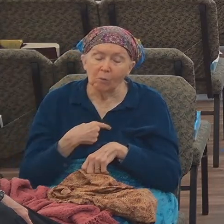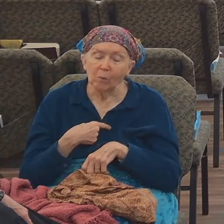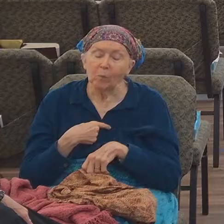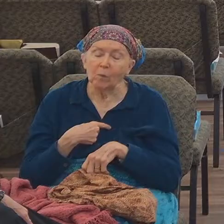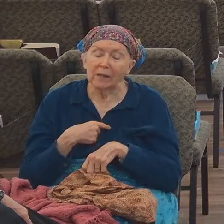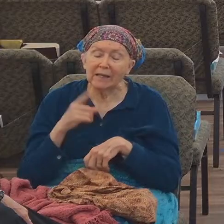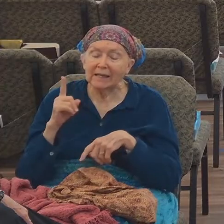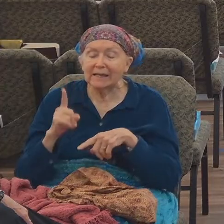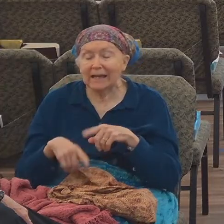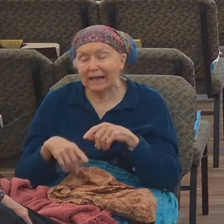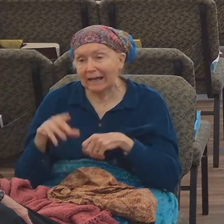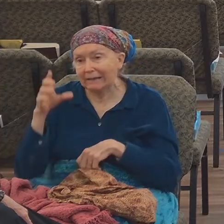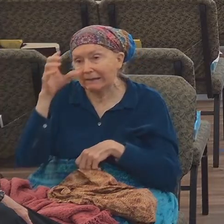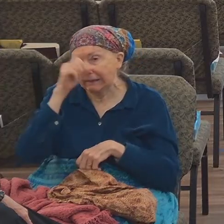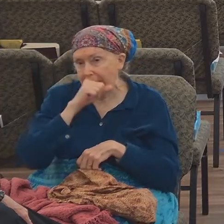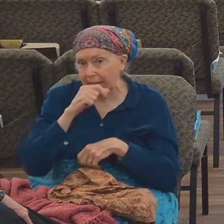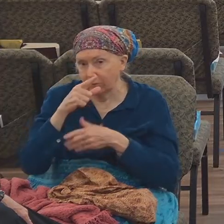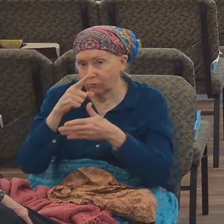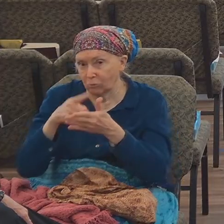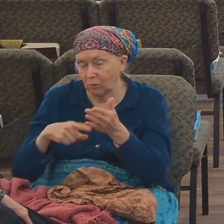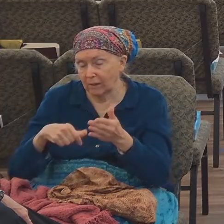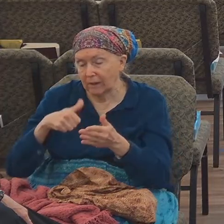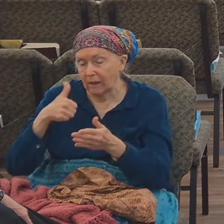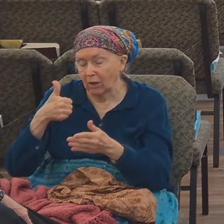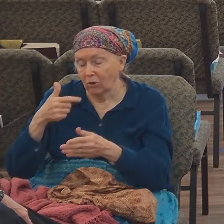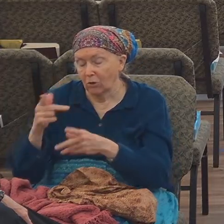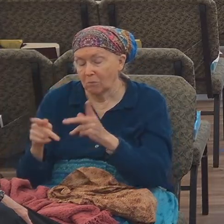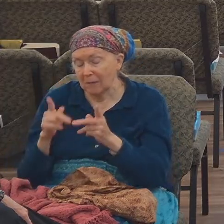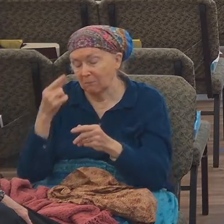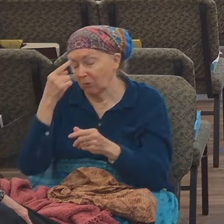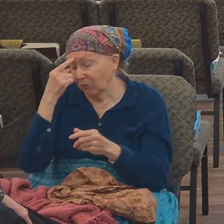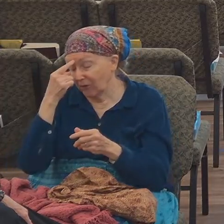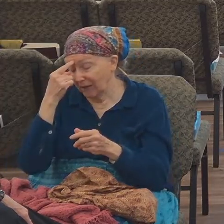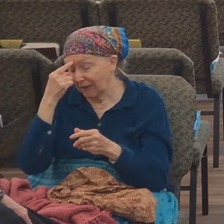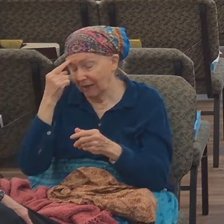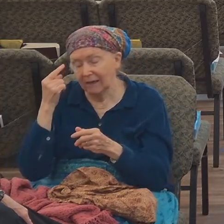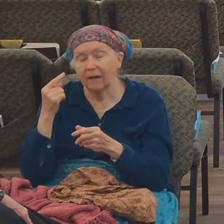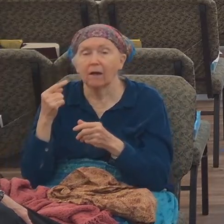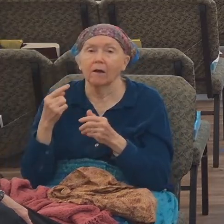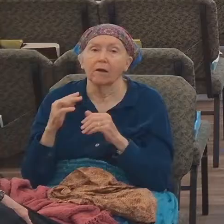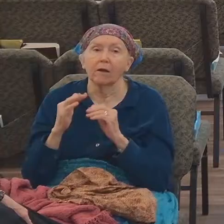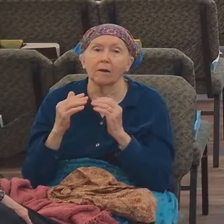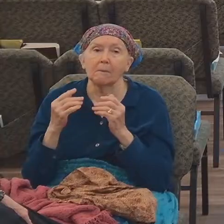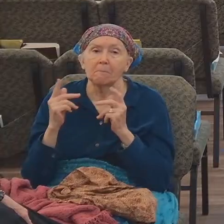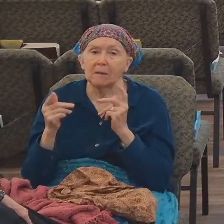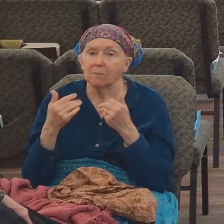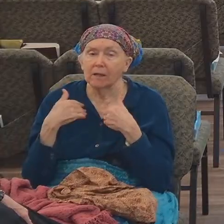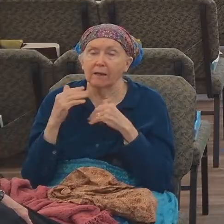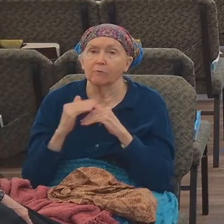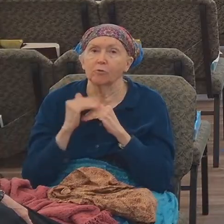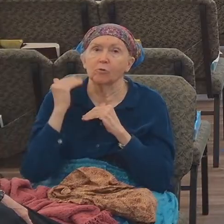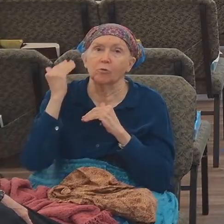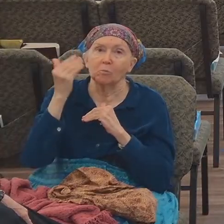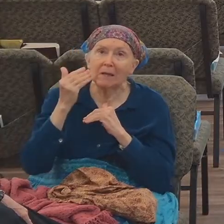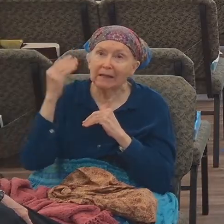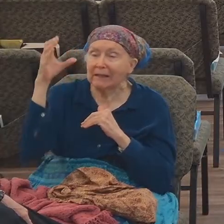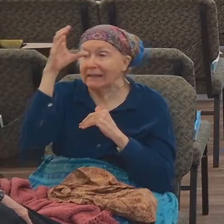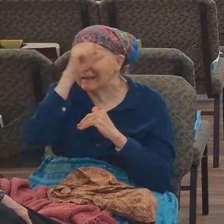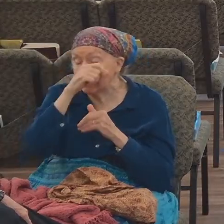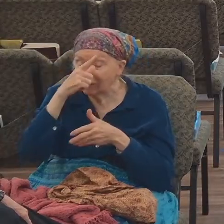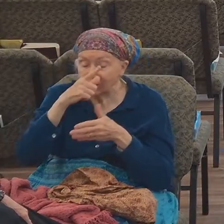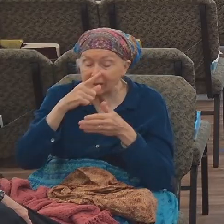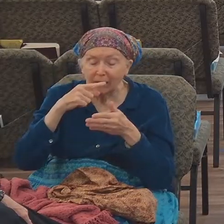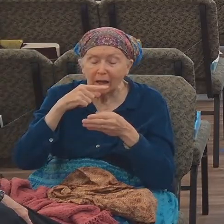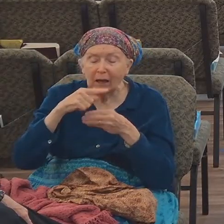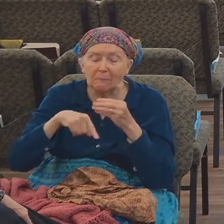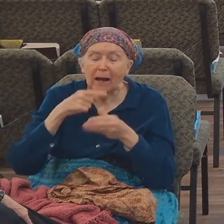There's I can feel my sorry. There's way too many assumptions. We leave things up to assumptions too